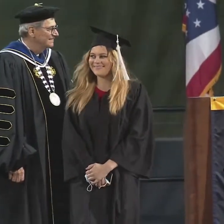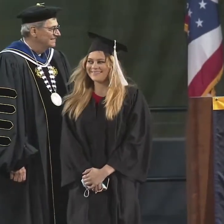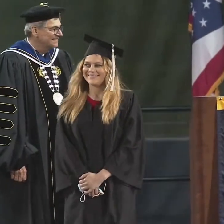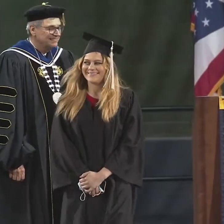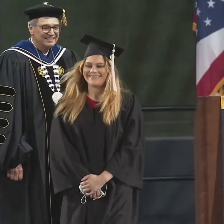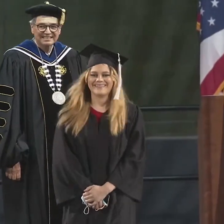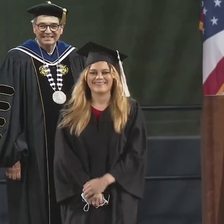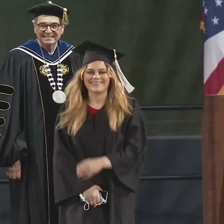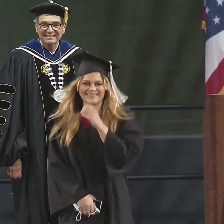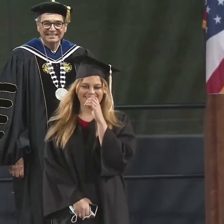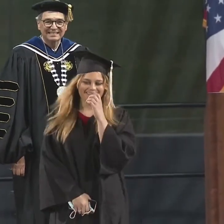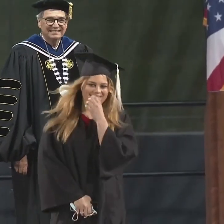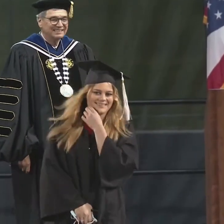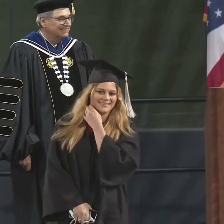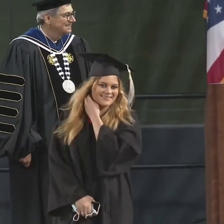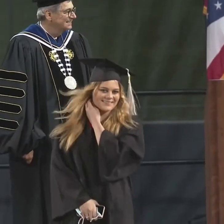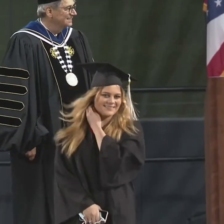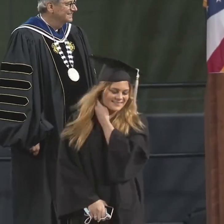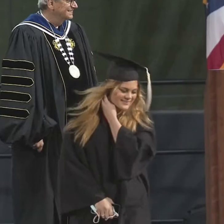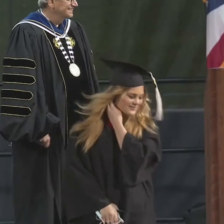Jonathan M. Prentice.